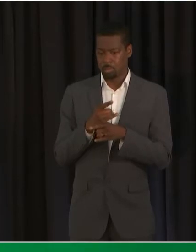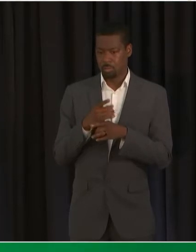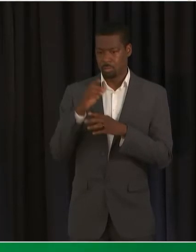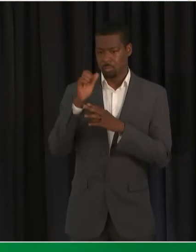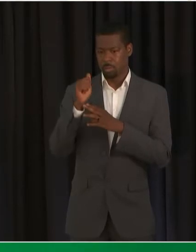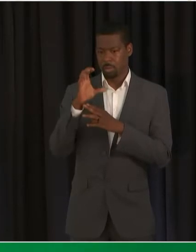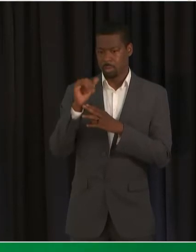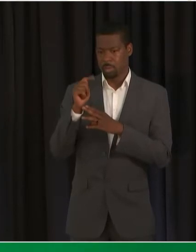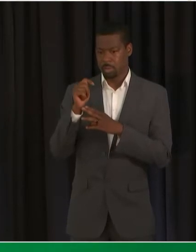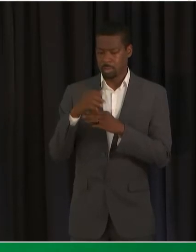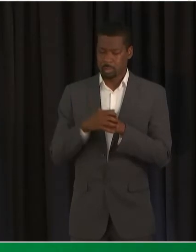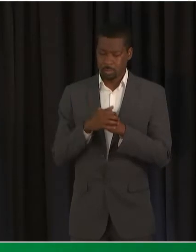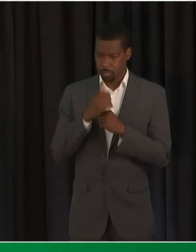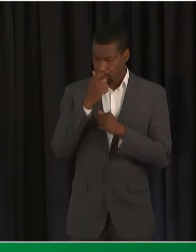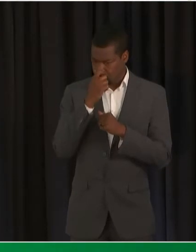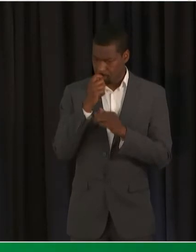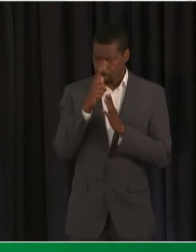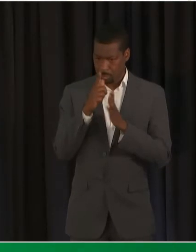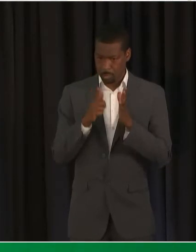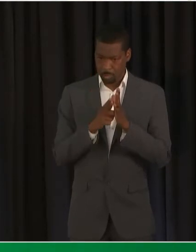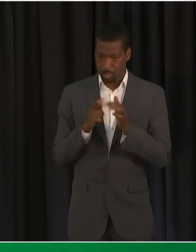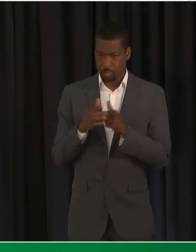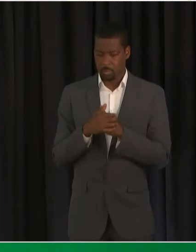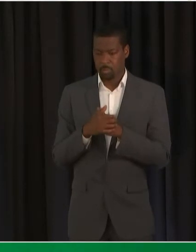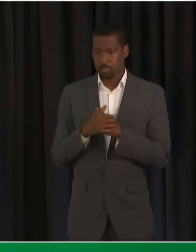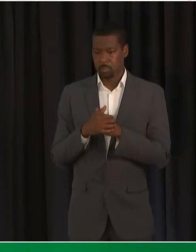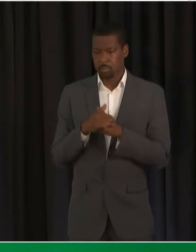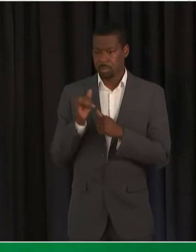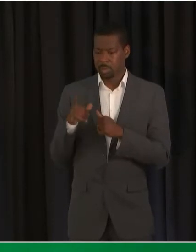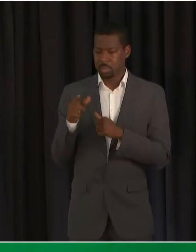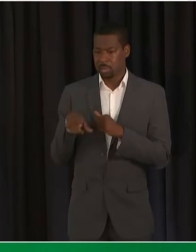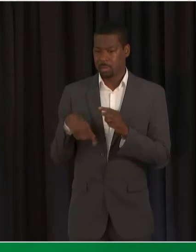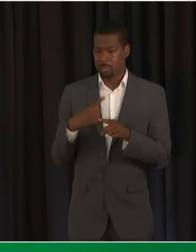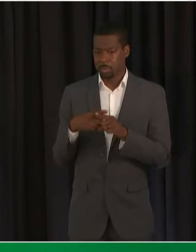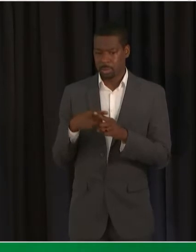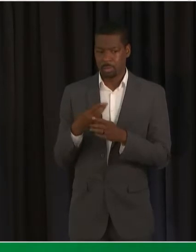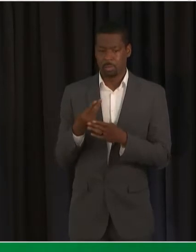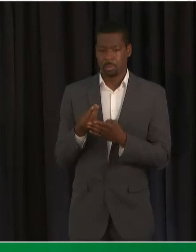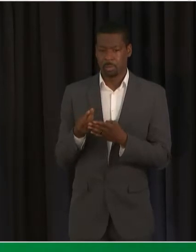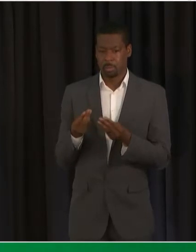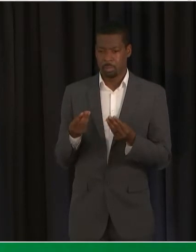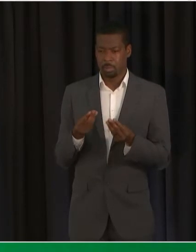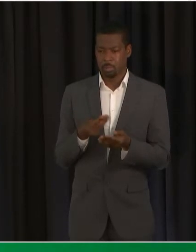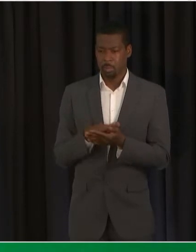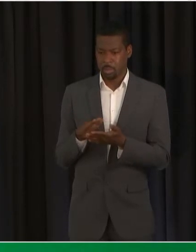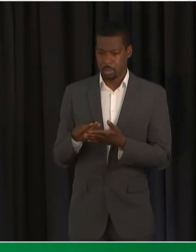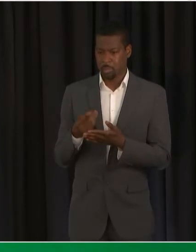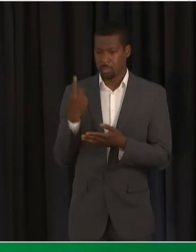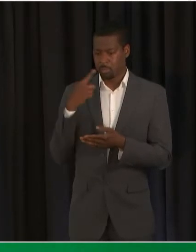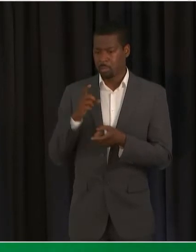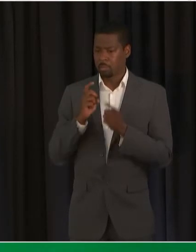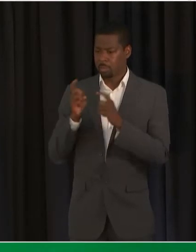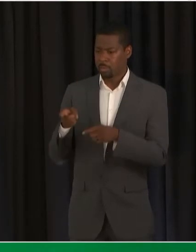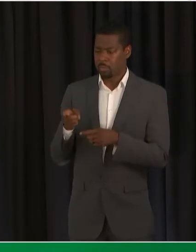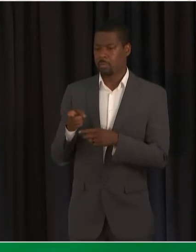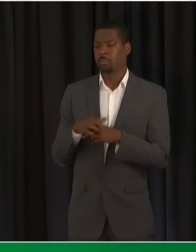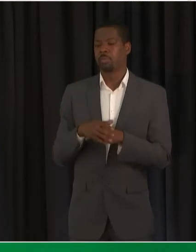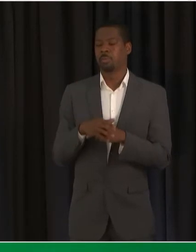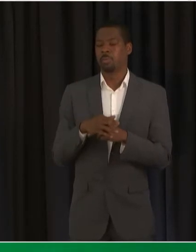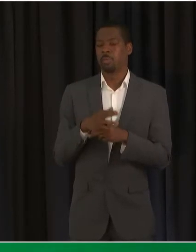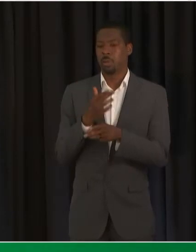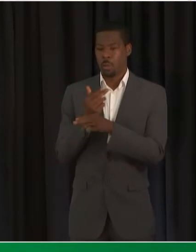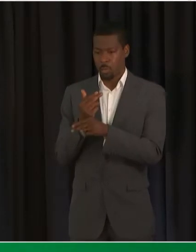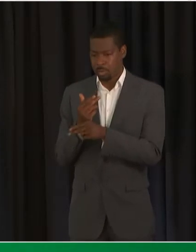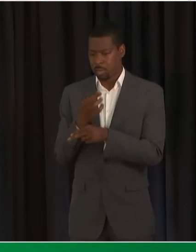And this primarily is an act with loaded material that provides relief to the hospitality, to